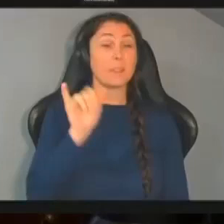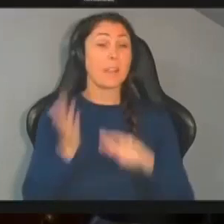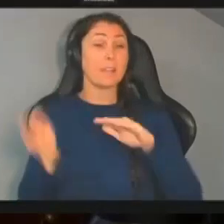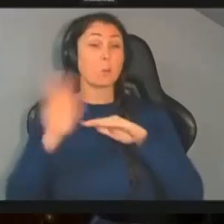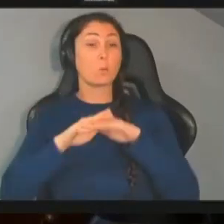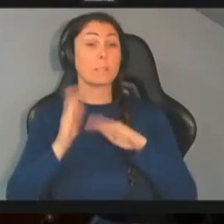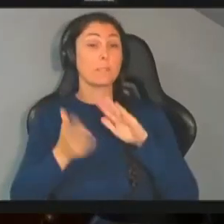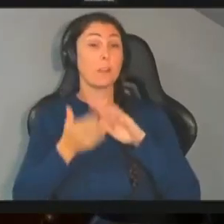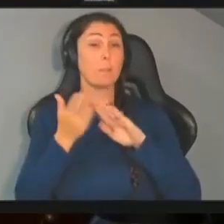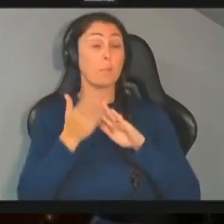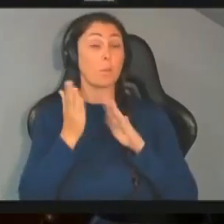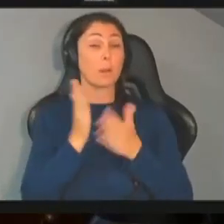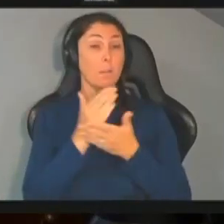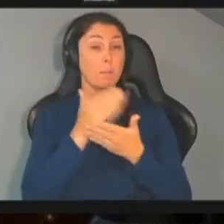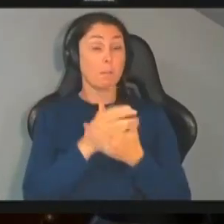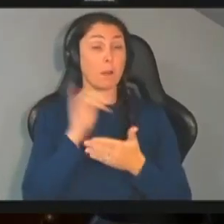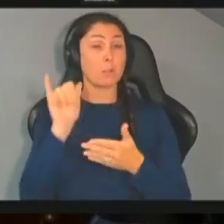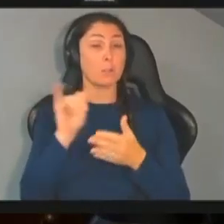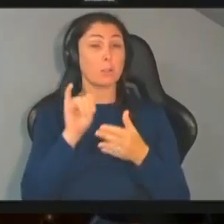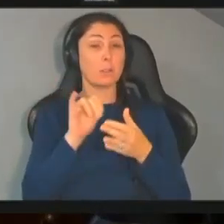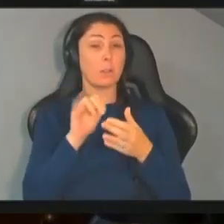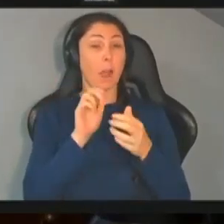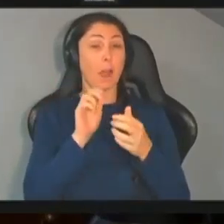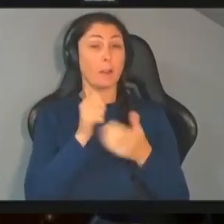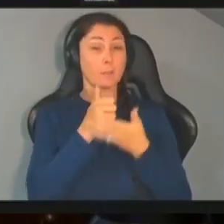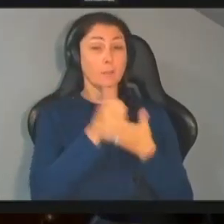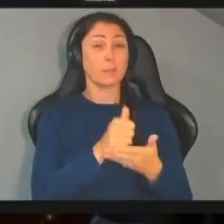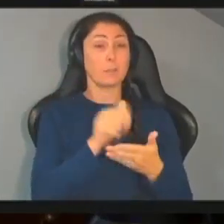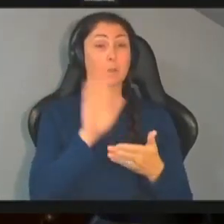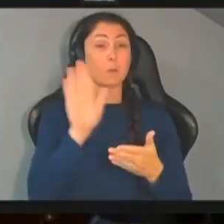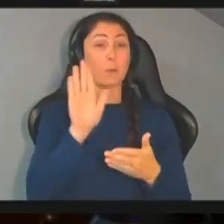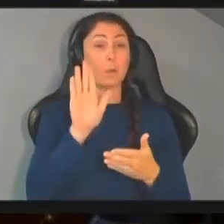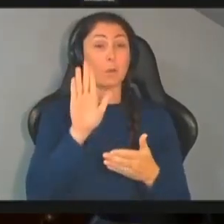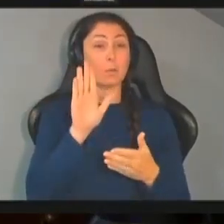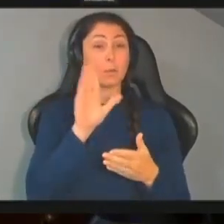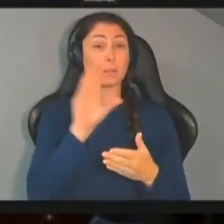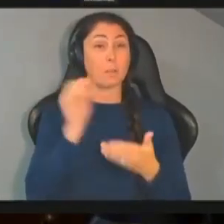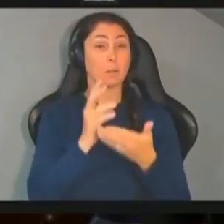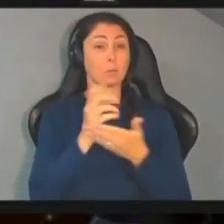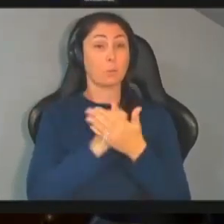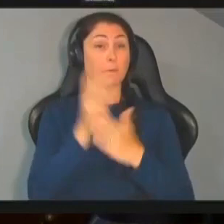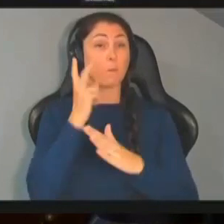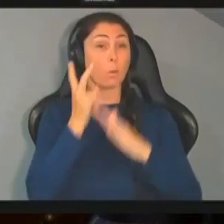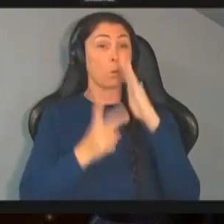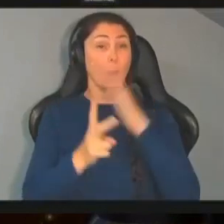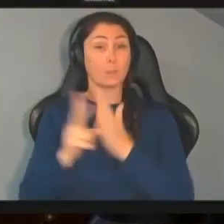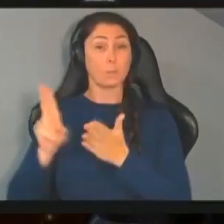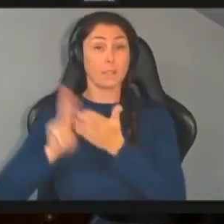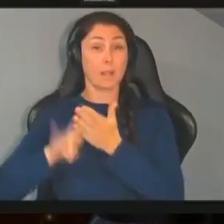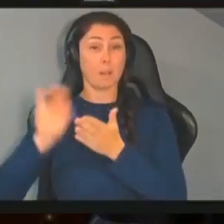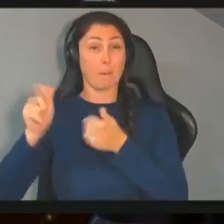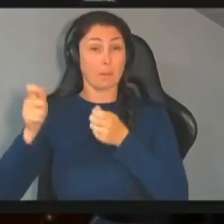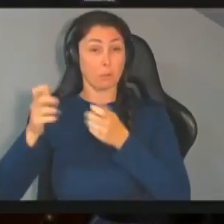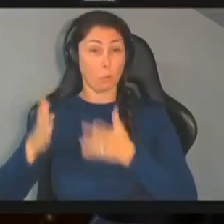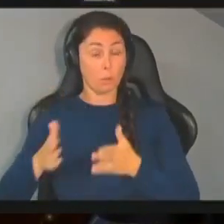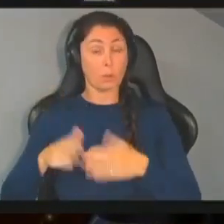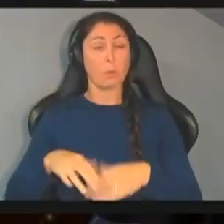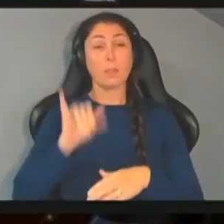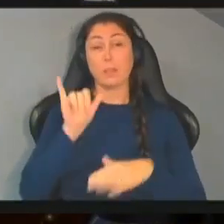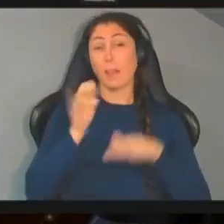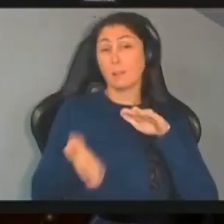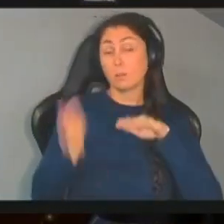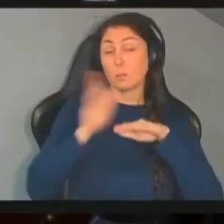budget is accompanied by an updated revenue forecast that was signed off on by the controller, which increases